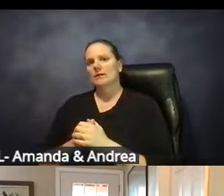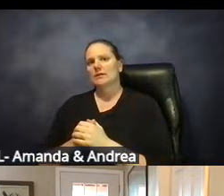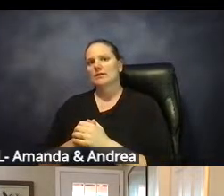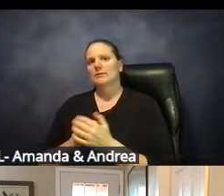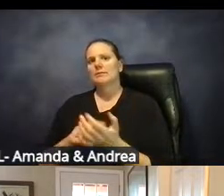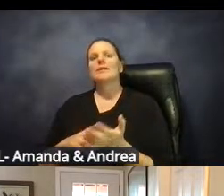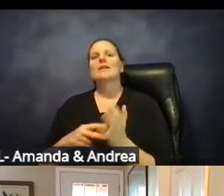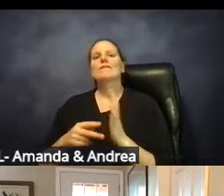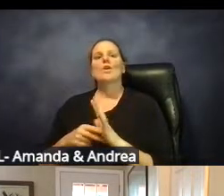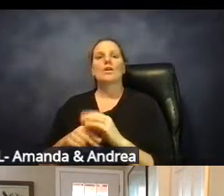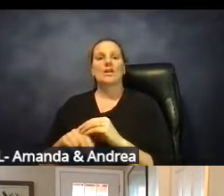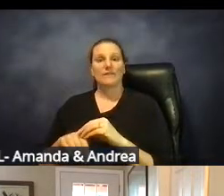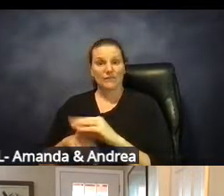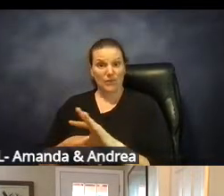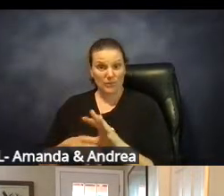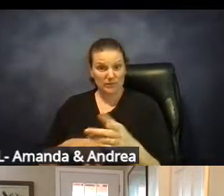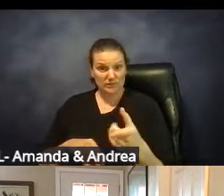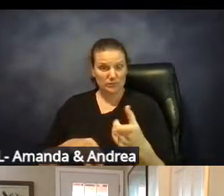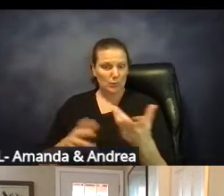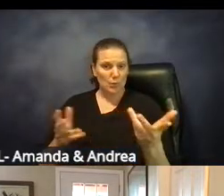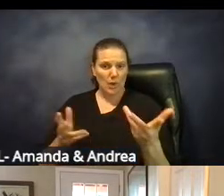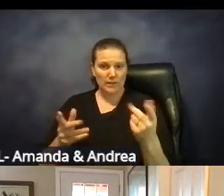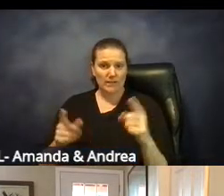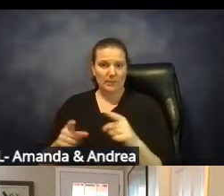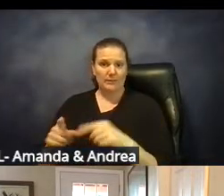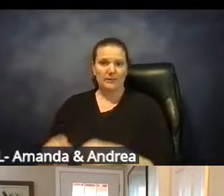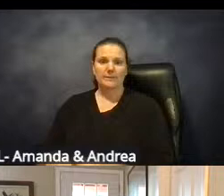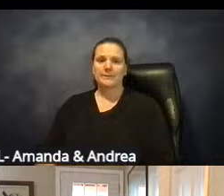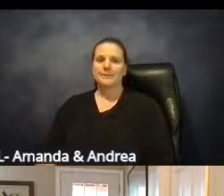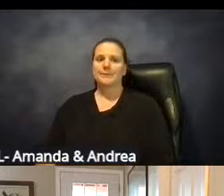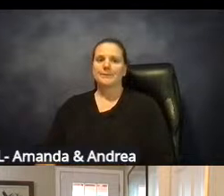meaningful influence on what's happening?